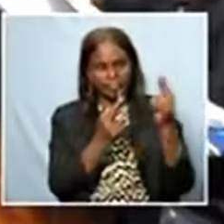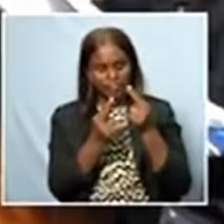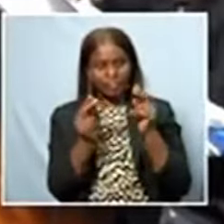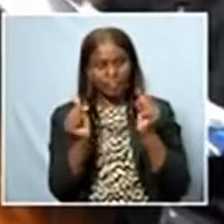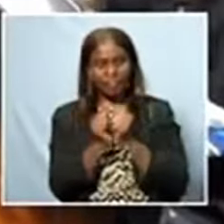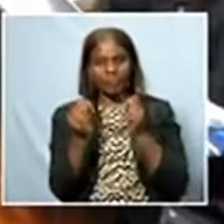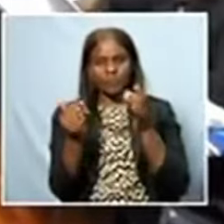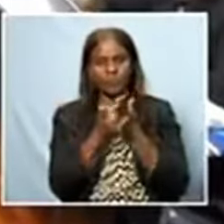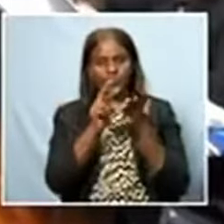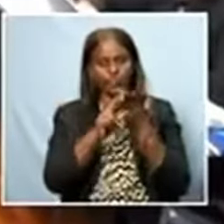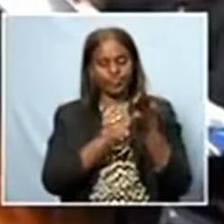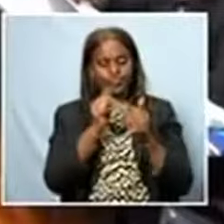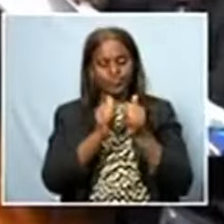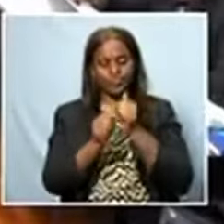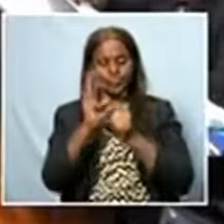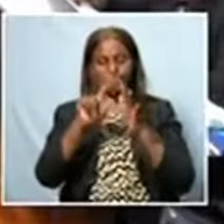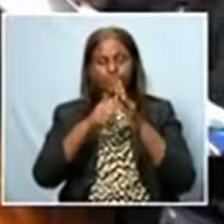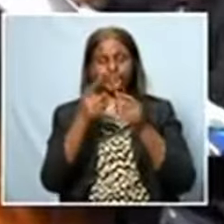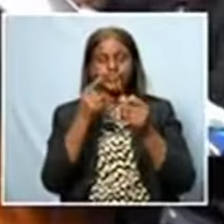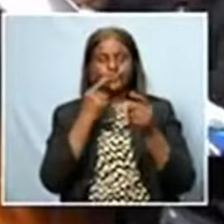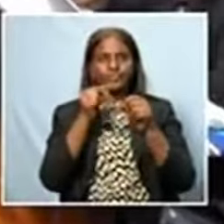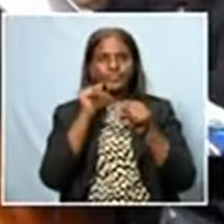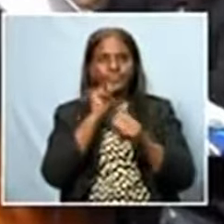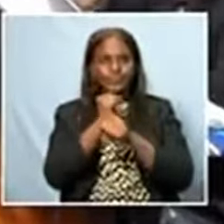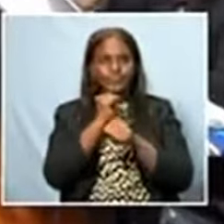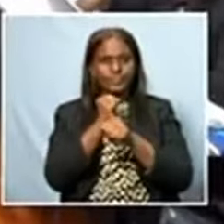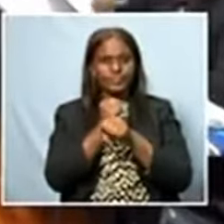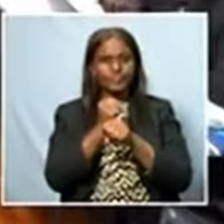rule that is coming. I'm